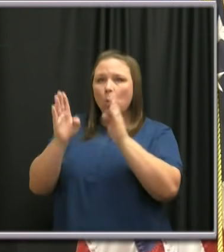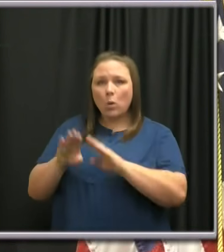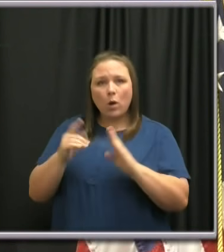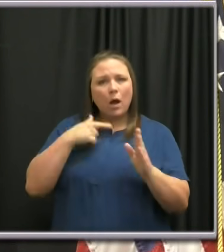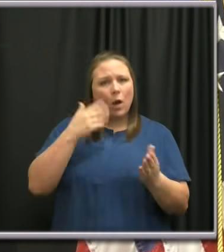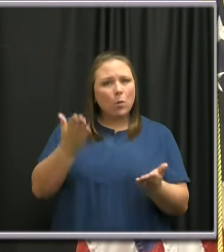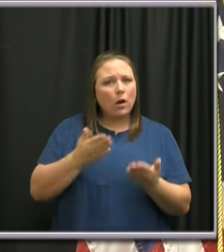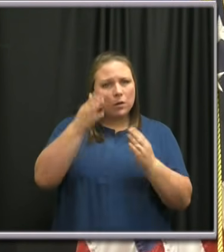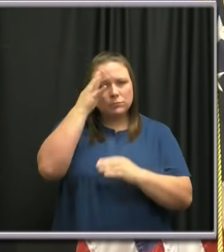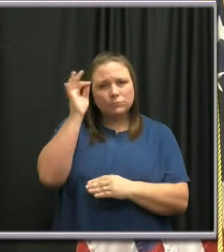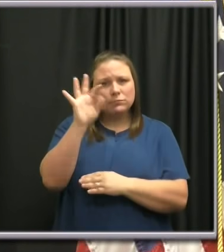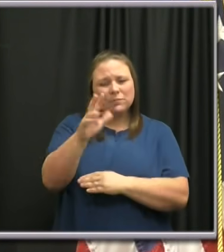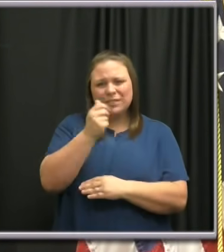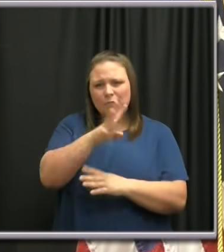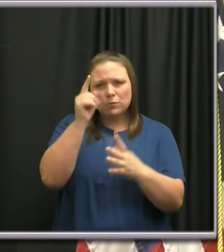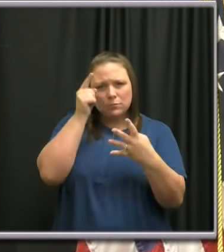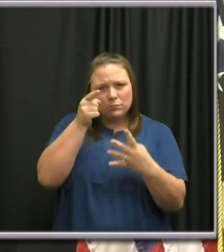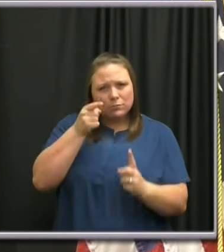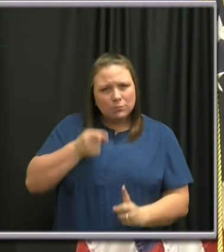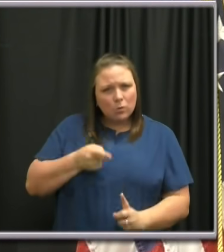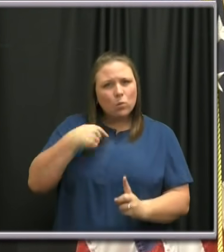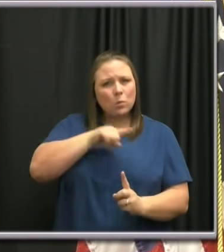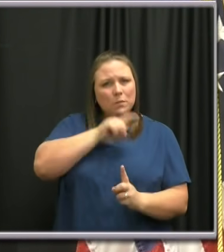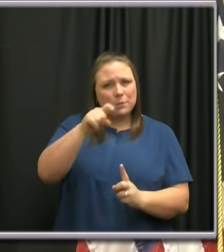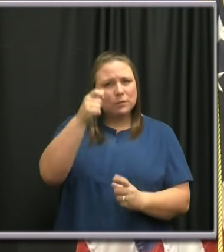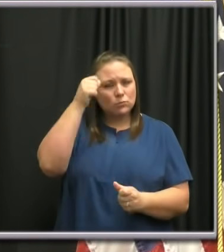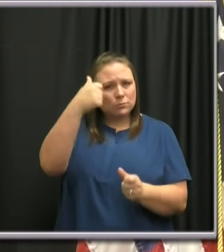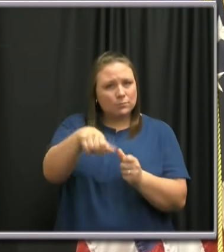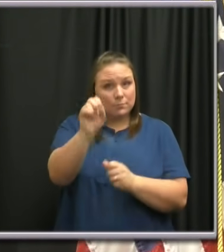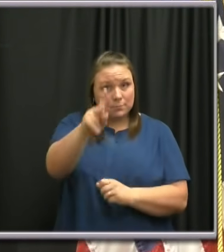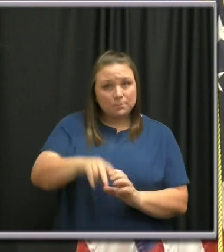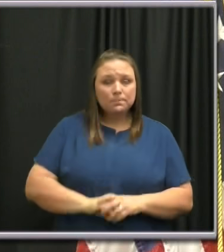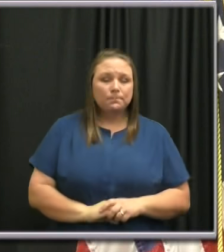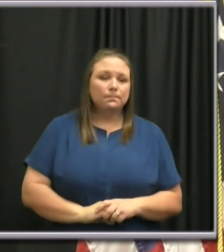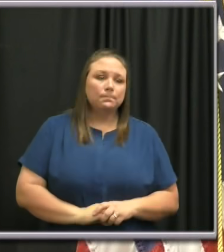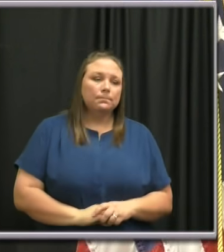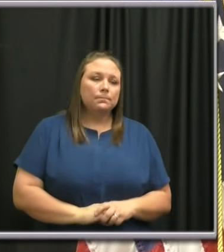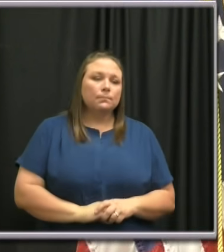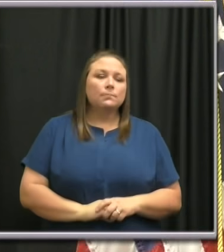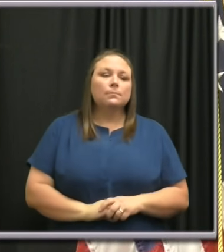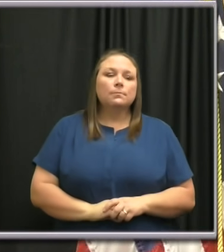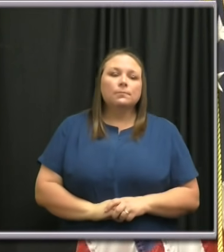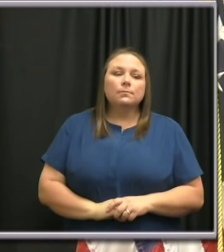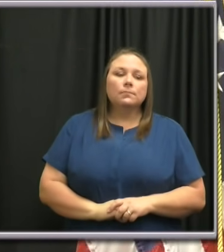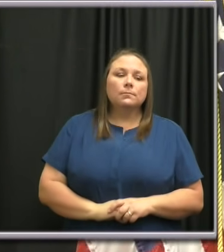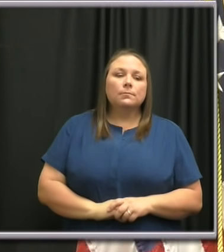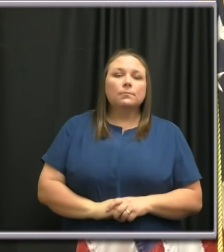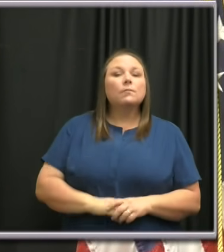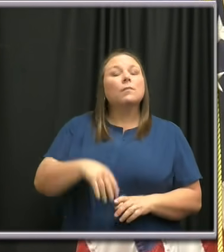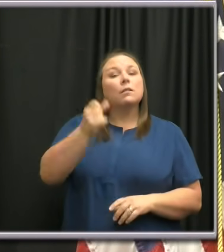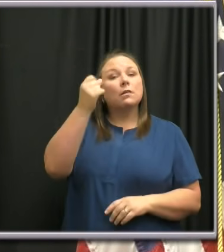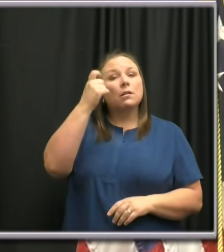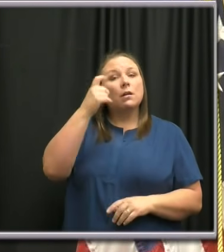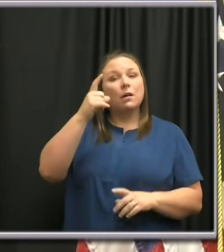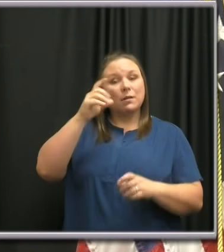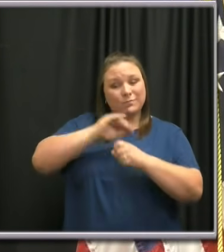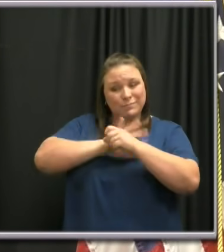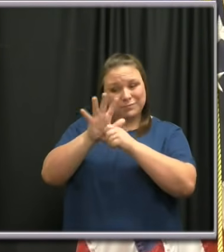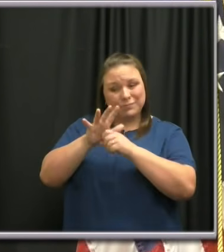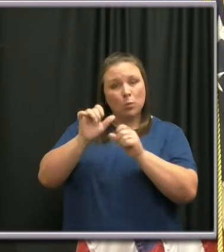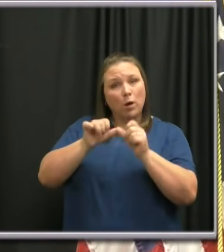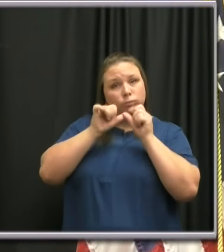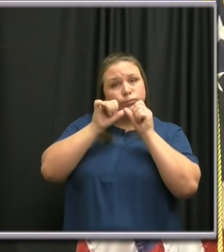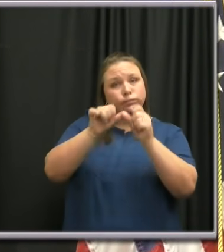offer a few key points that we should all keep in mind. First of all, the COVID-19 virus is going to be part of our lives for the foreseeable